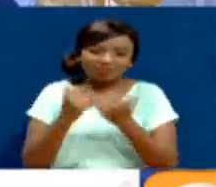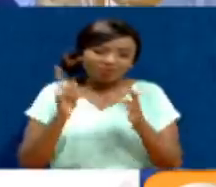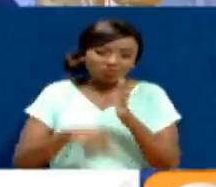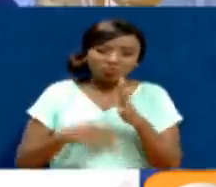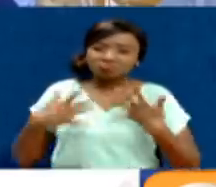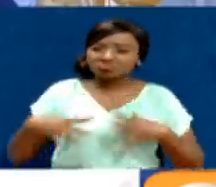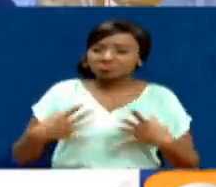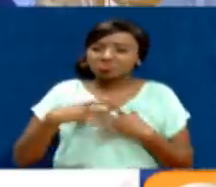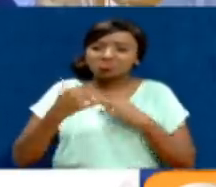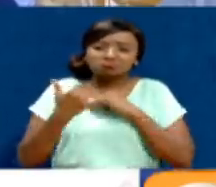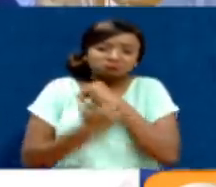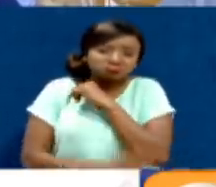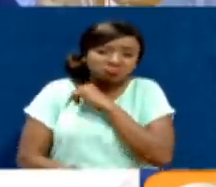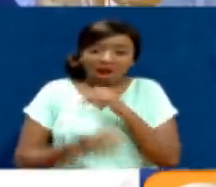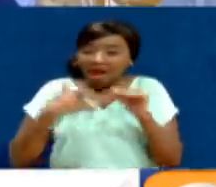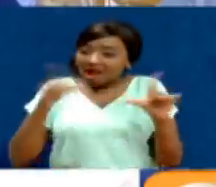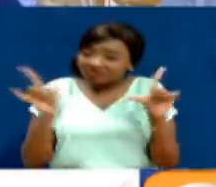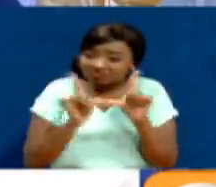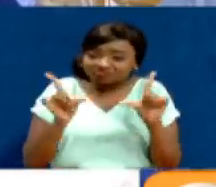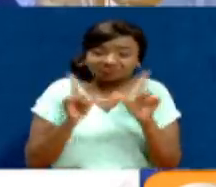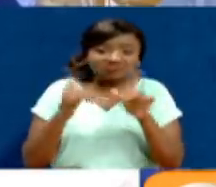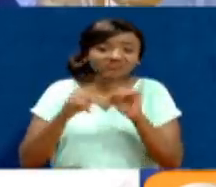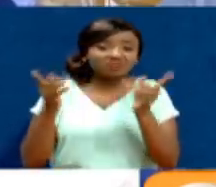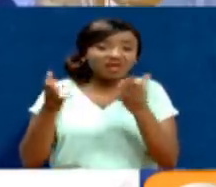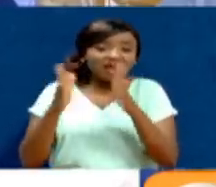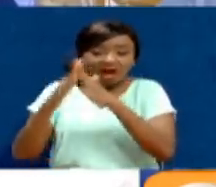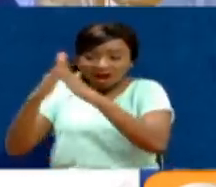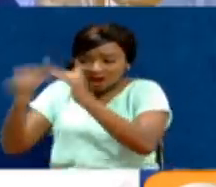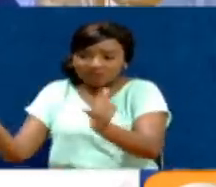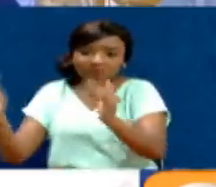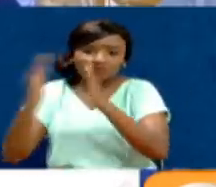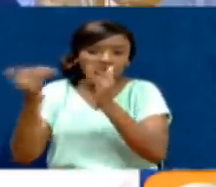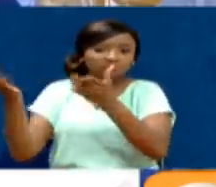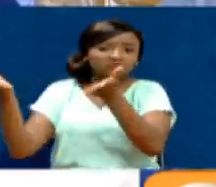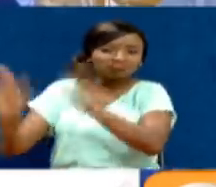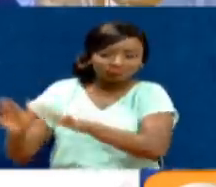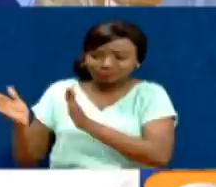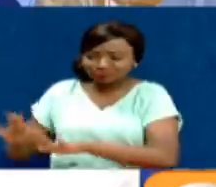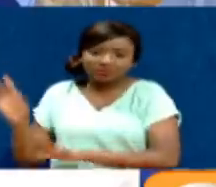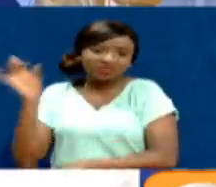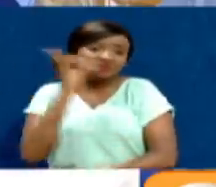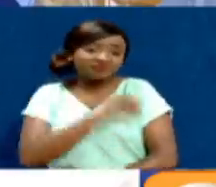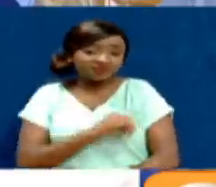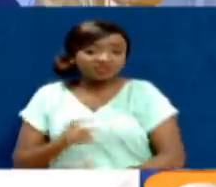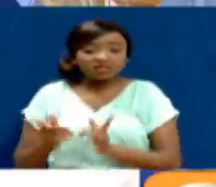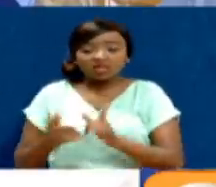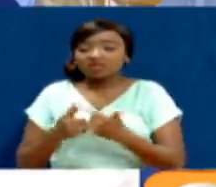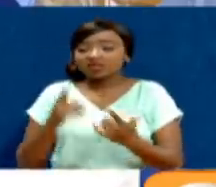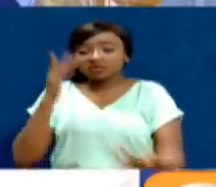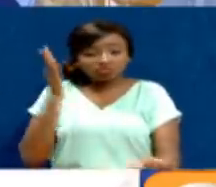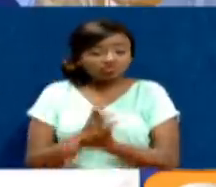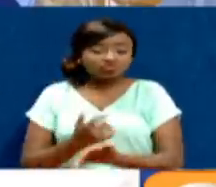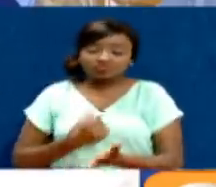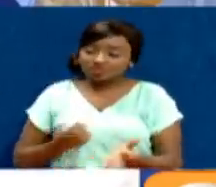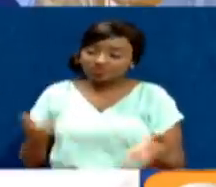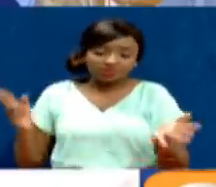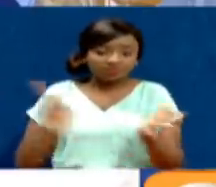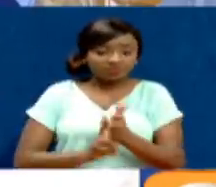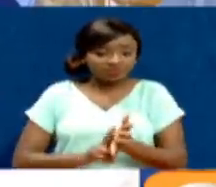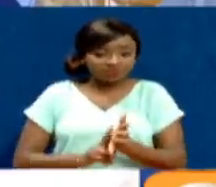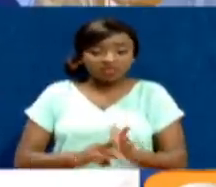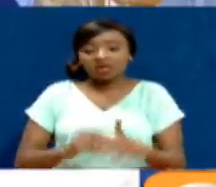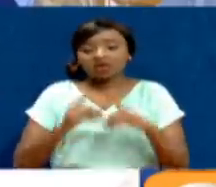maskini waliangushwa manyumba ambayo wako na matitle, Ruai, watu walibomolewa manyumba wako na matitle. Na nimeongea again, and I'm going to repeat